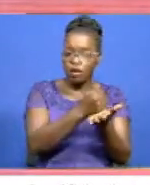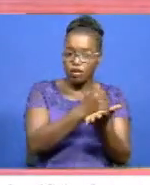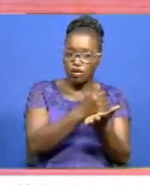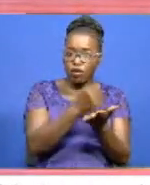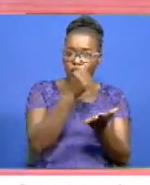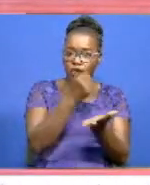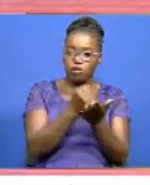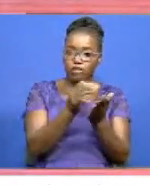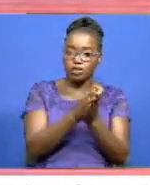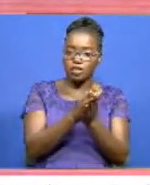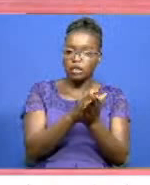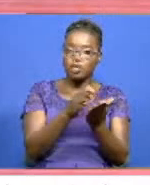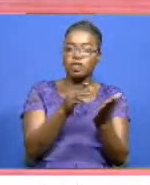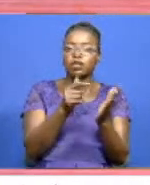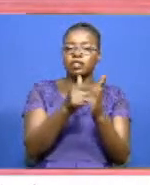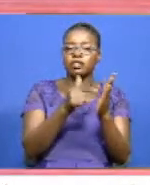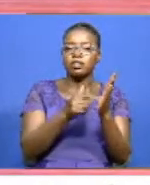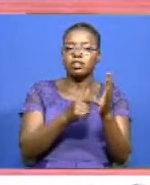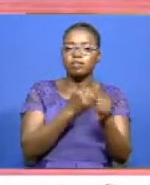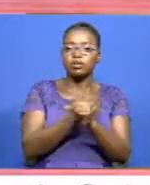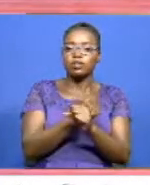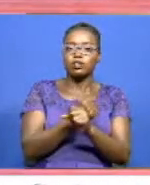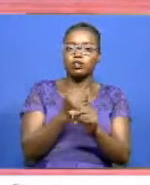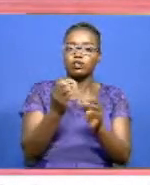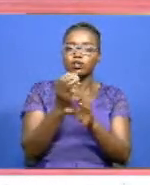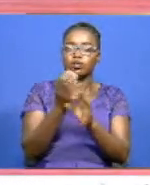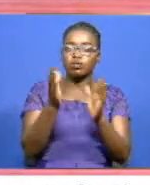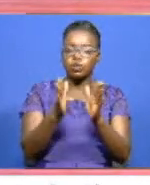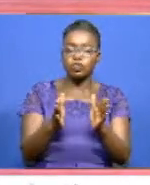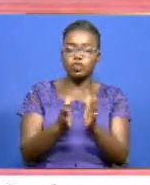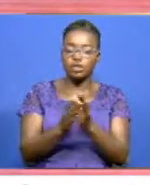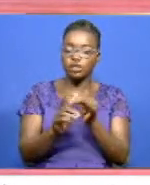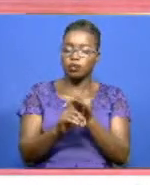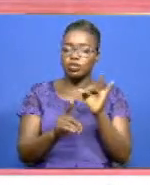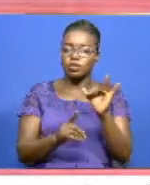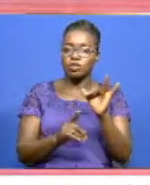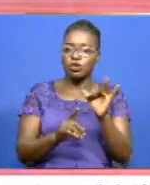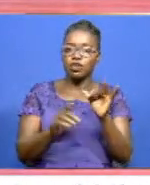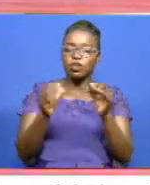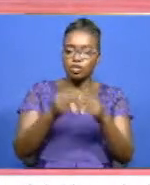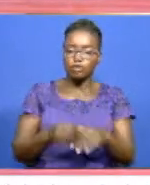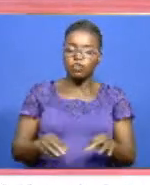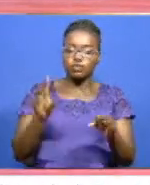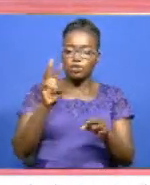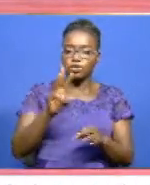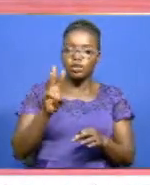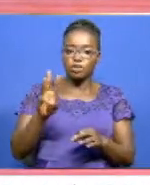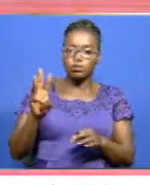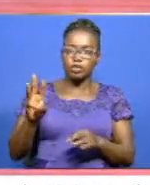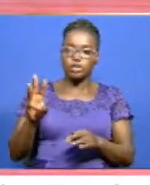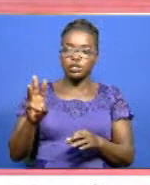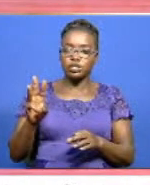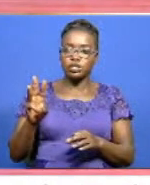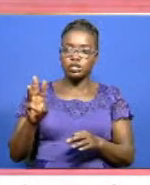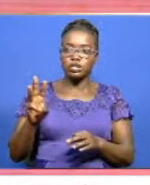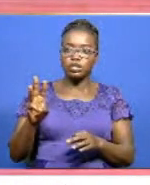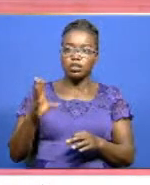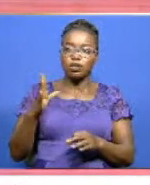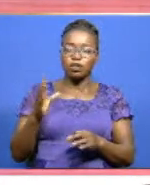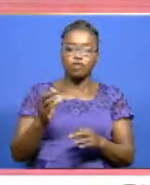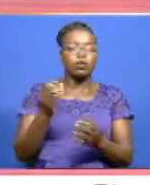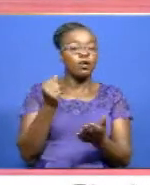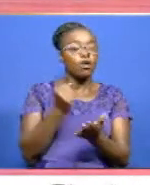and the Data Protection Commissioner. 2, launching the official website of the Office of the Data Protection Commissioner. And